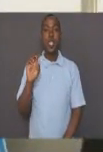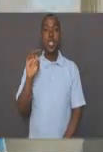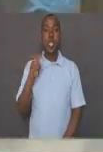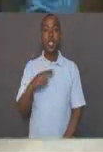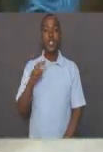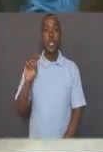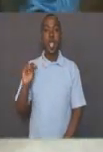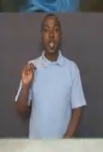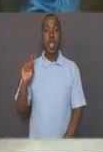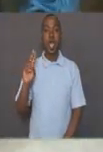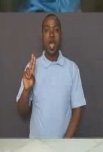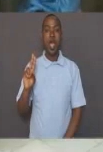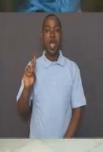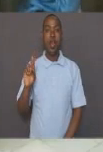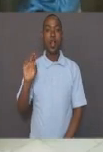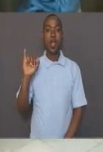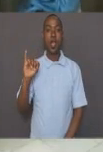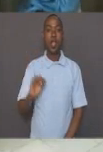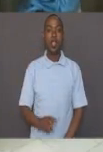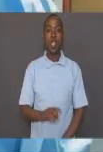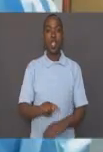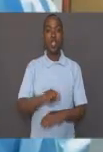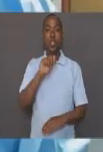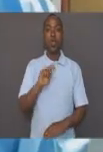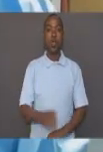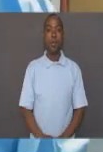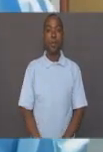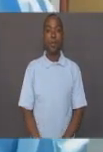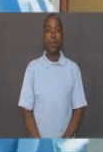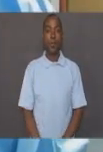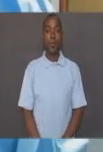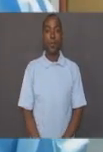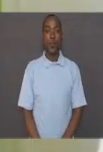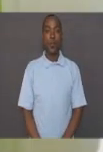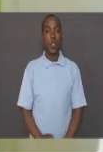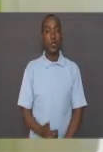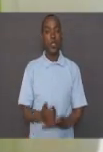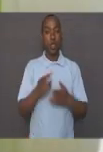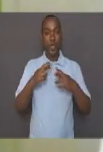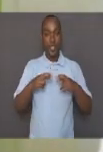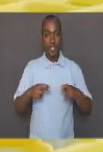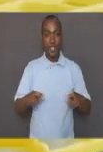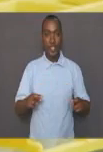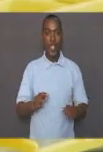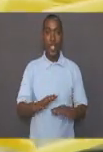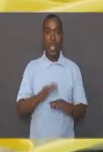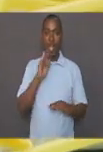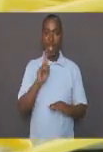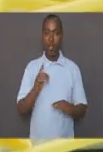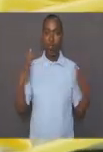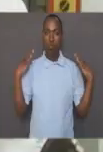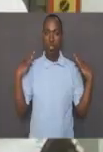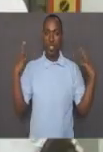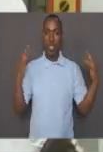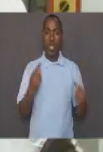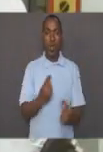EHNRI, is an organization that conducts research into health